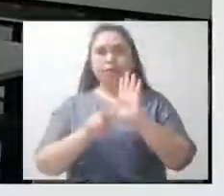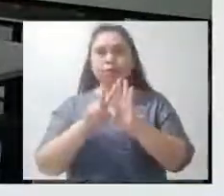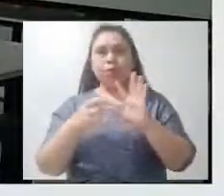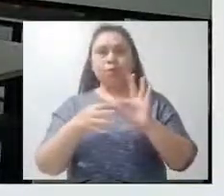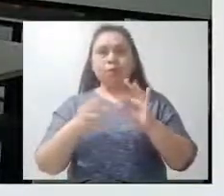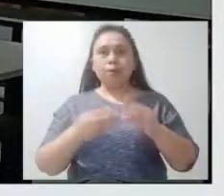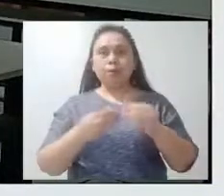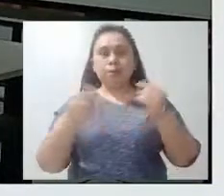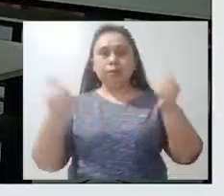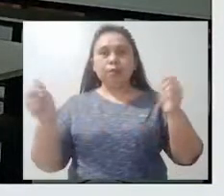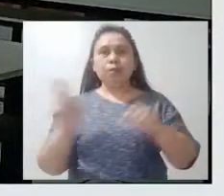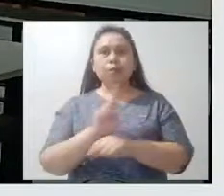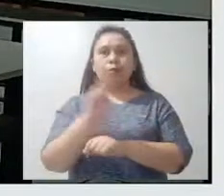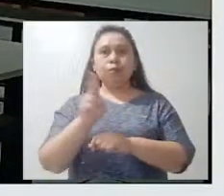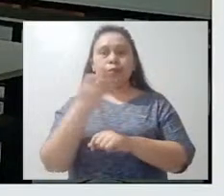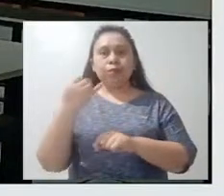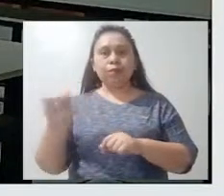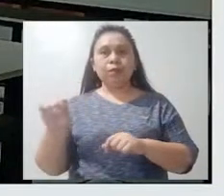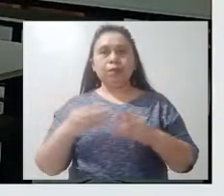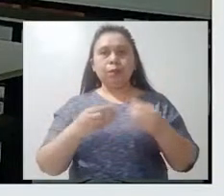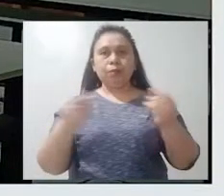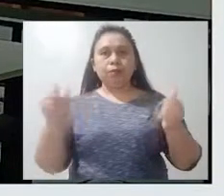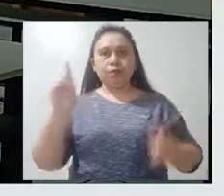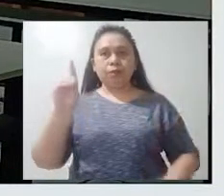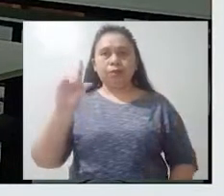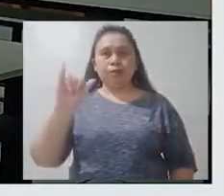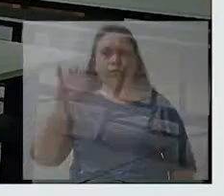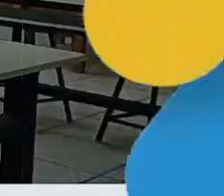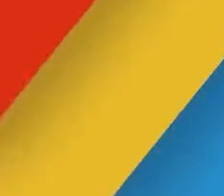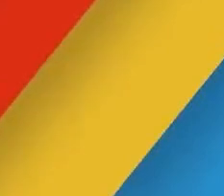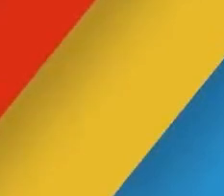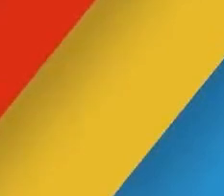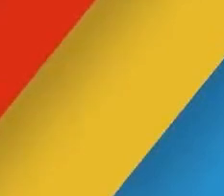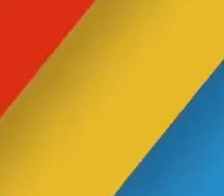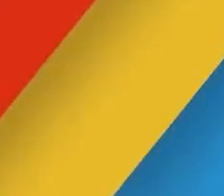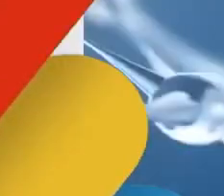of evaporation using the evaporating dish.